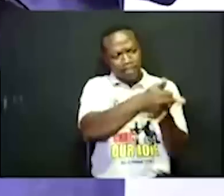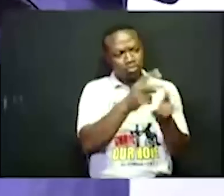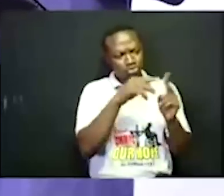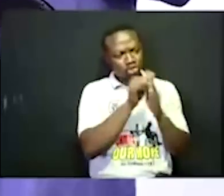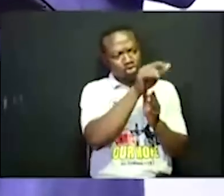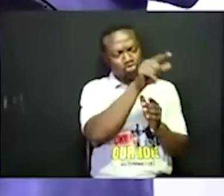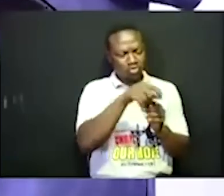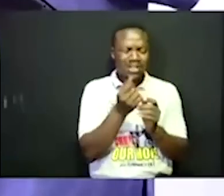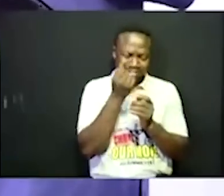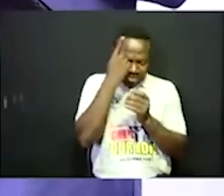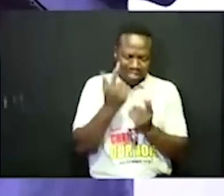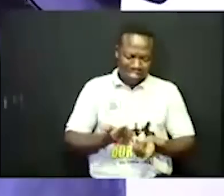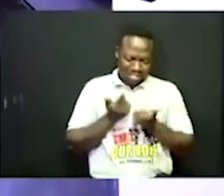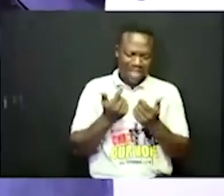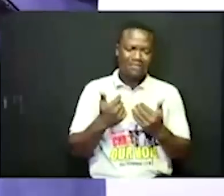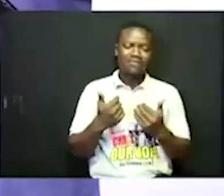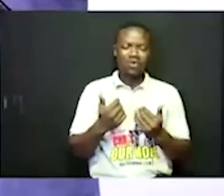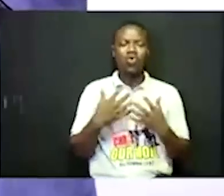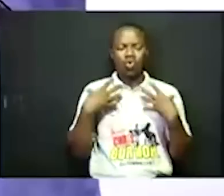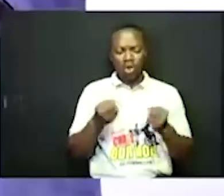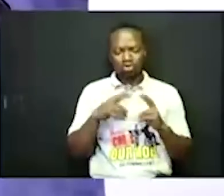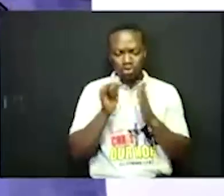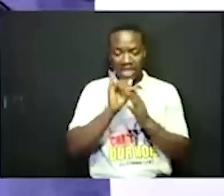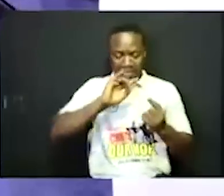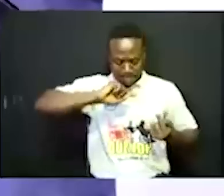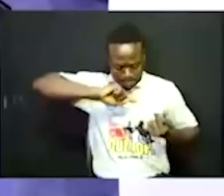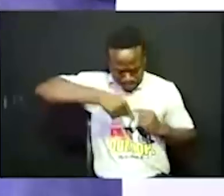disposition for dealing with